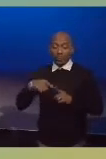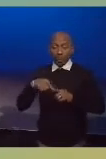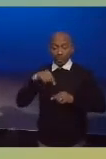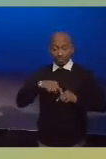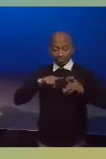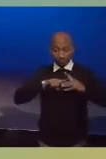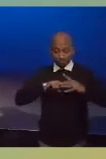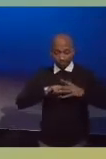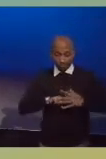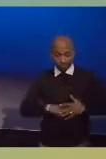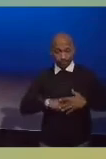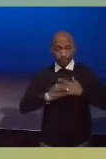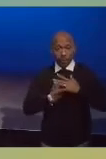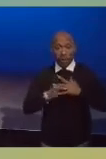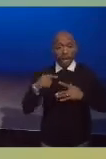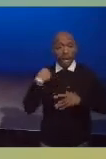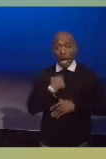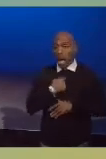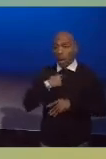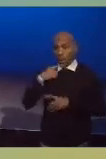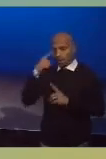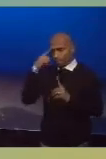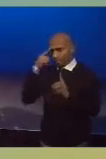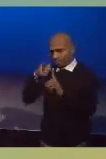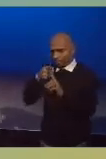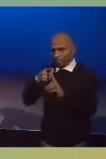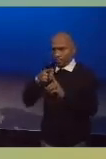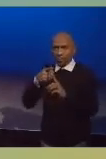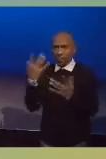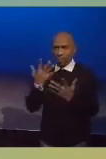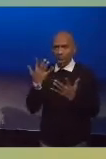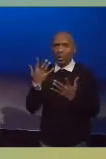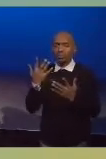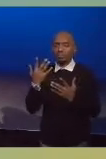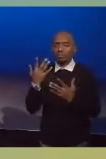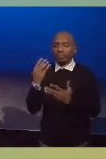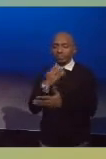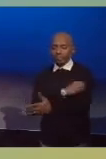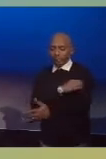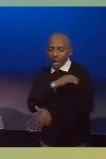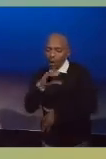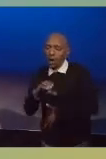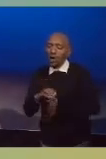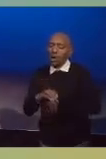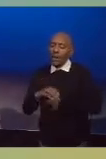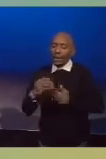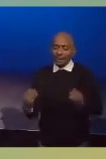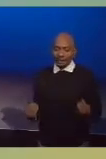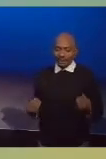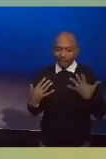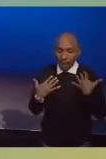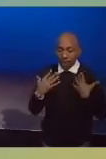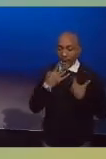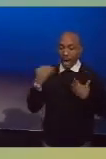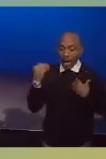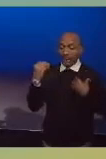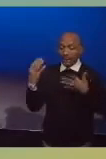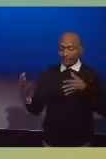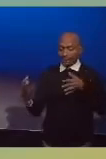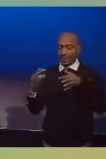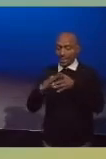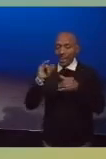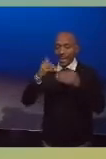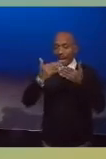our foundation's mission has been to inspire, empower, and connect the next generation